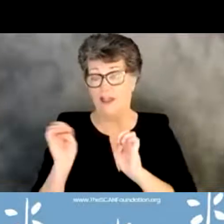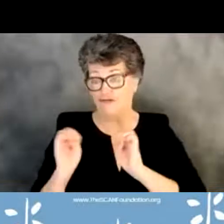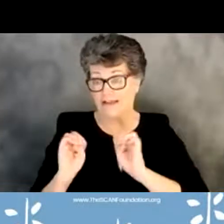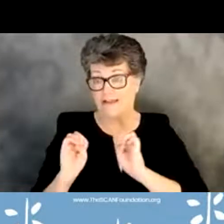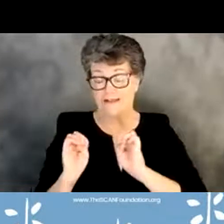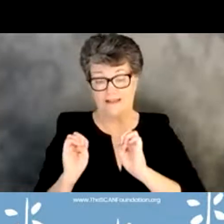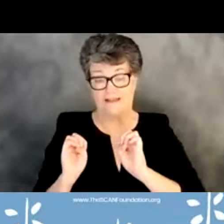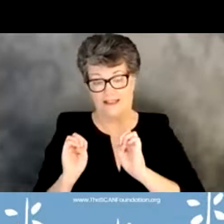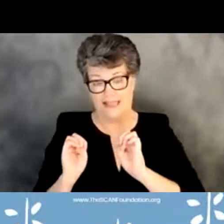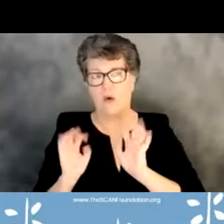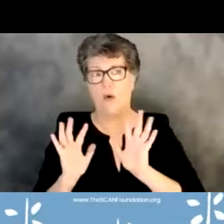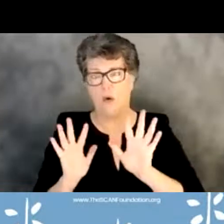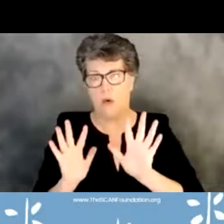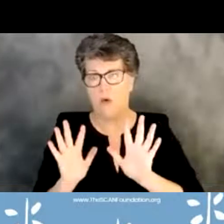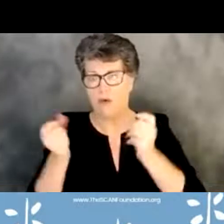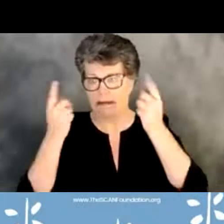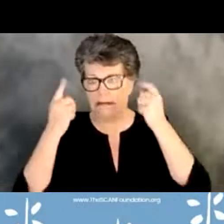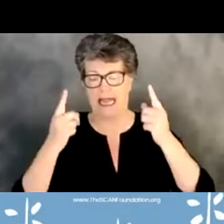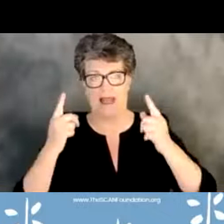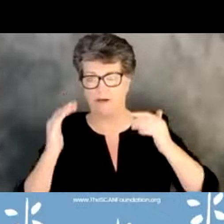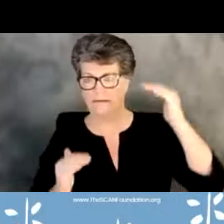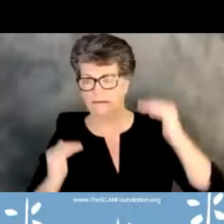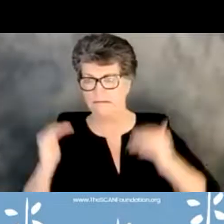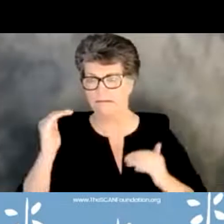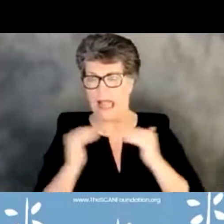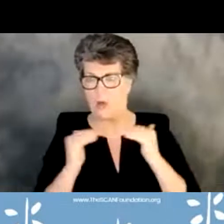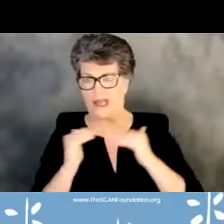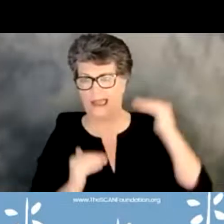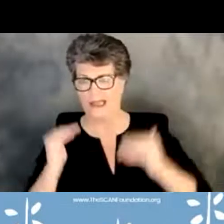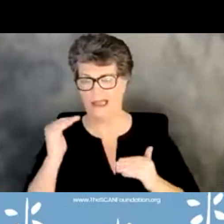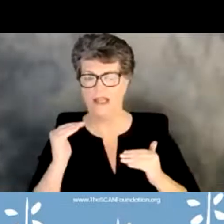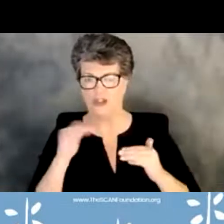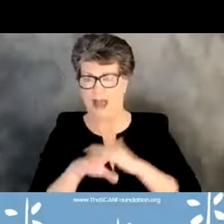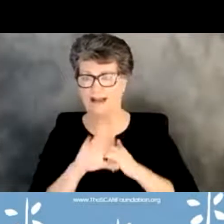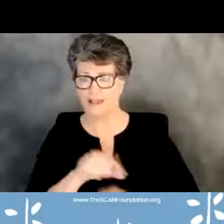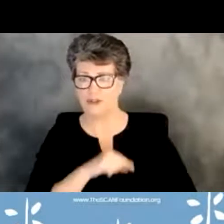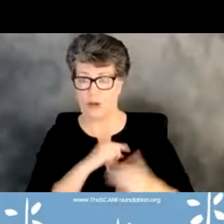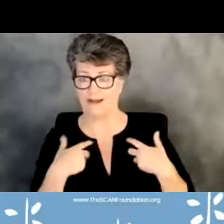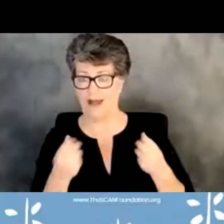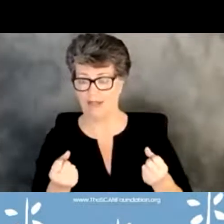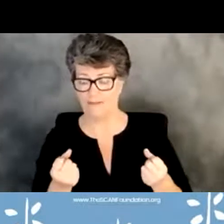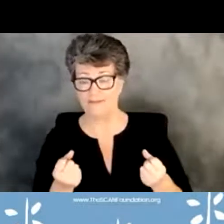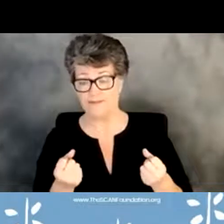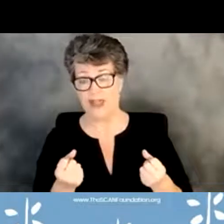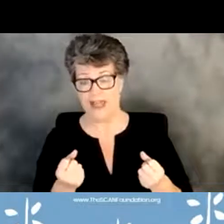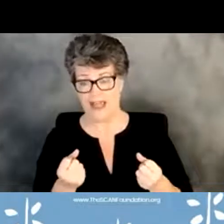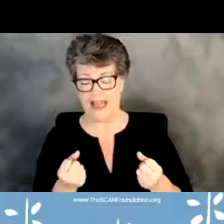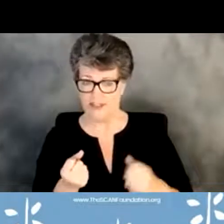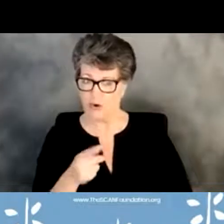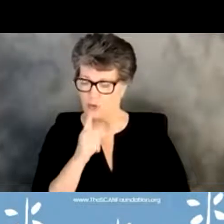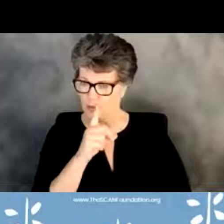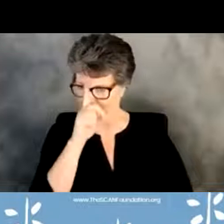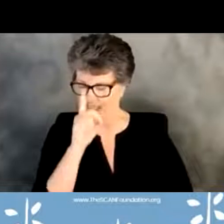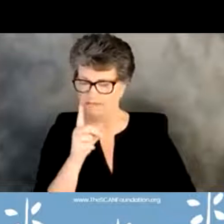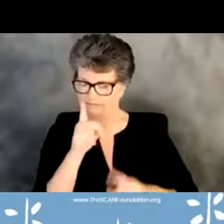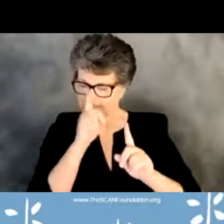us understanding the grave inequities in access to quality health, which in our minds really encompasses